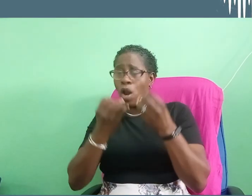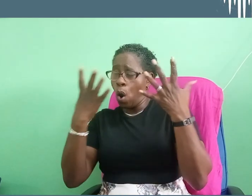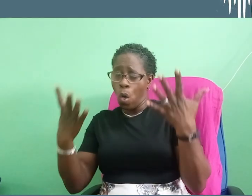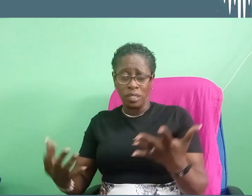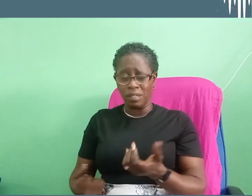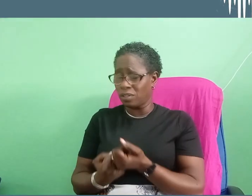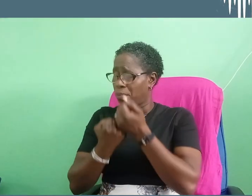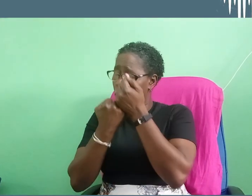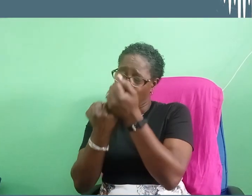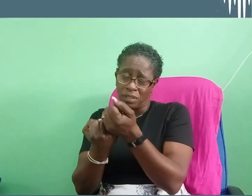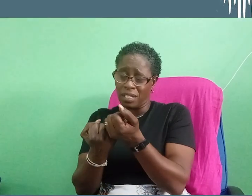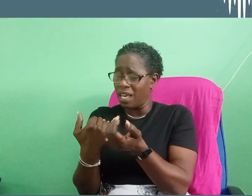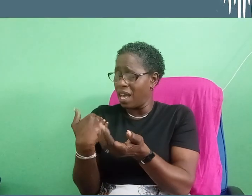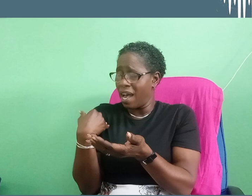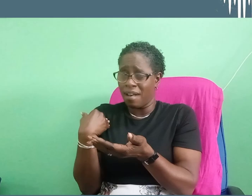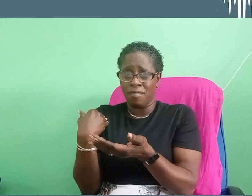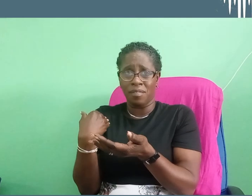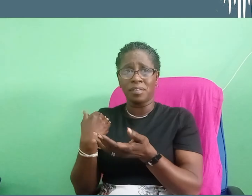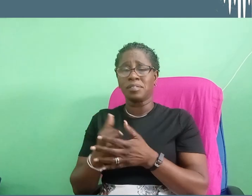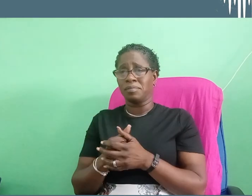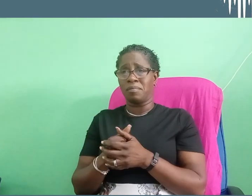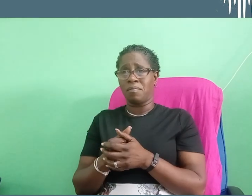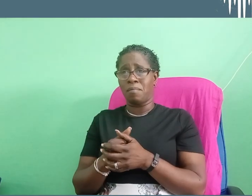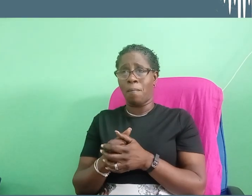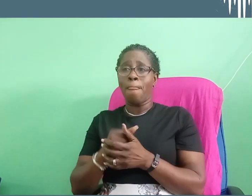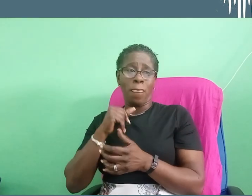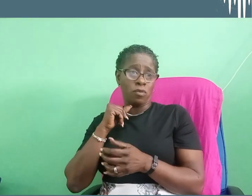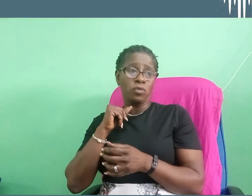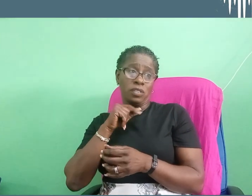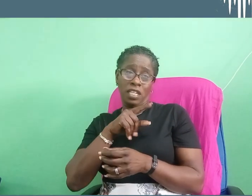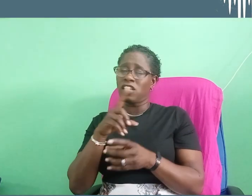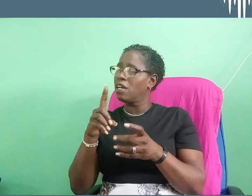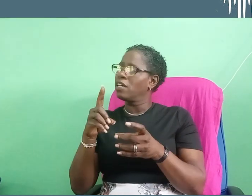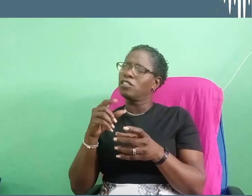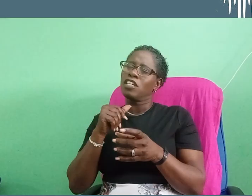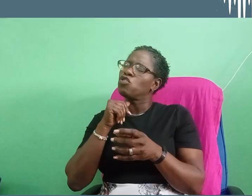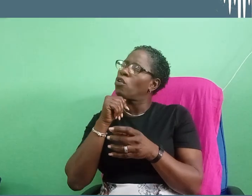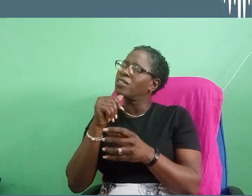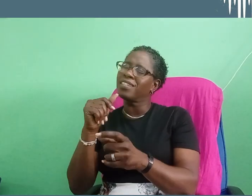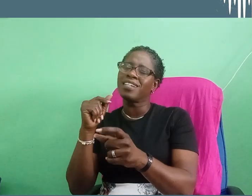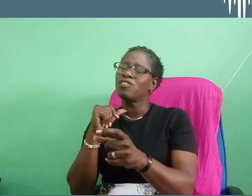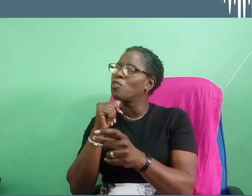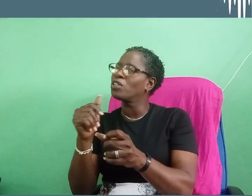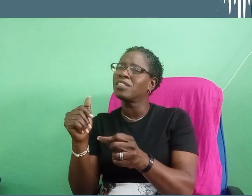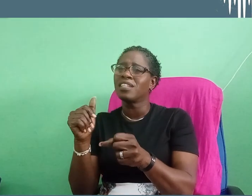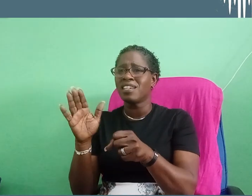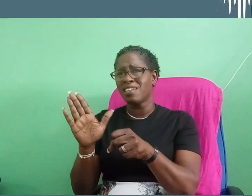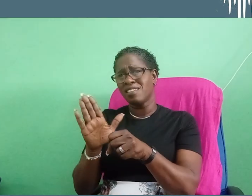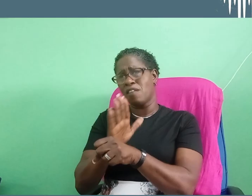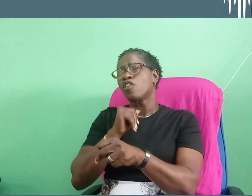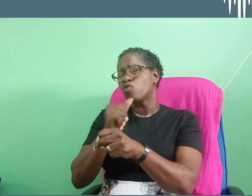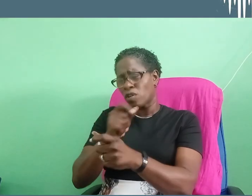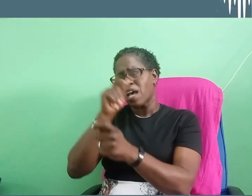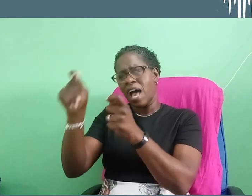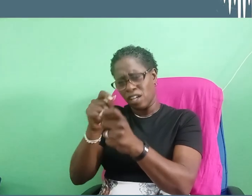learn about and connect our clients to. And we are doing them a disservice when we don't choose as organizations to connect with